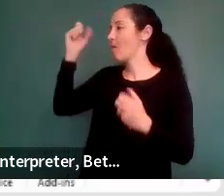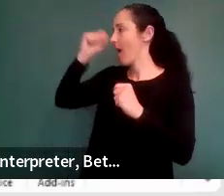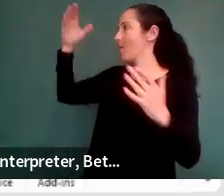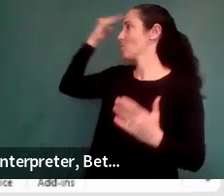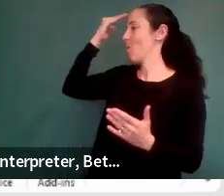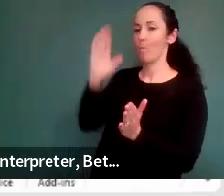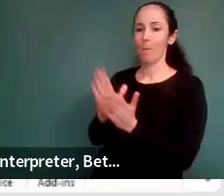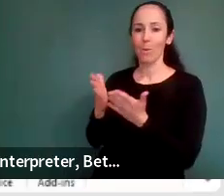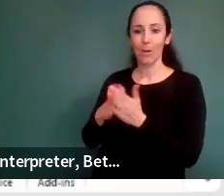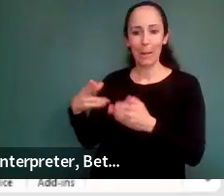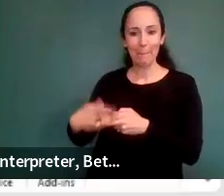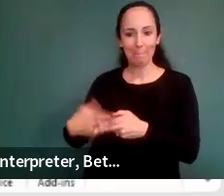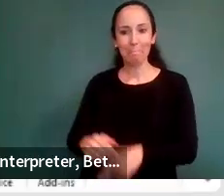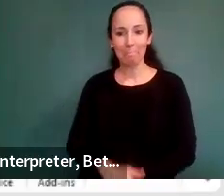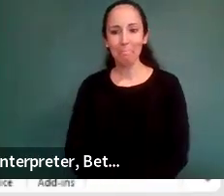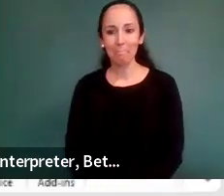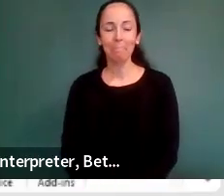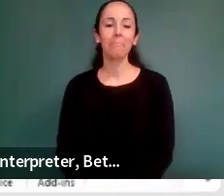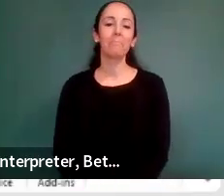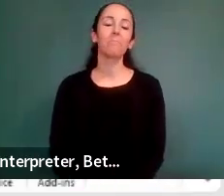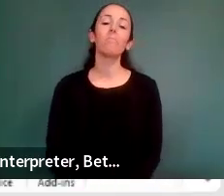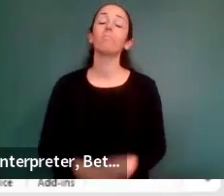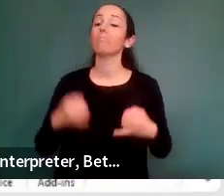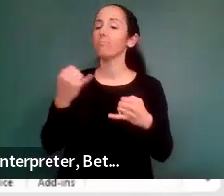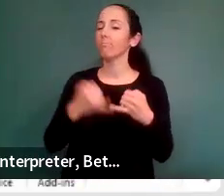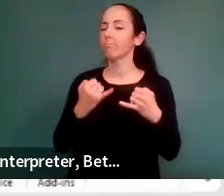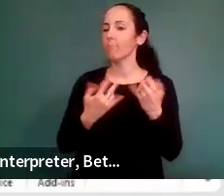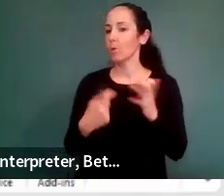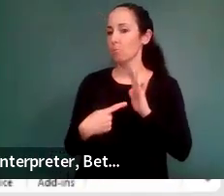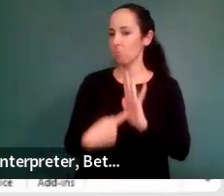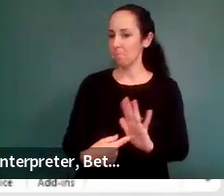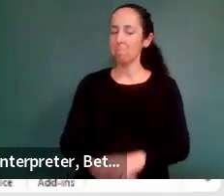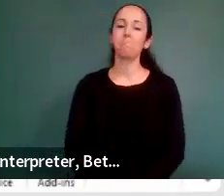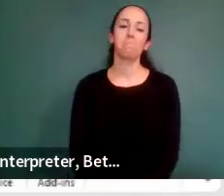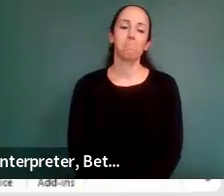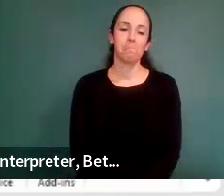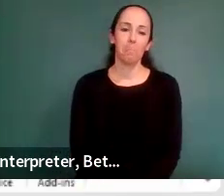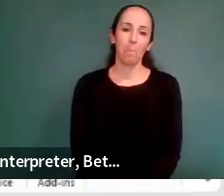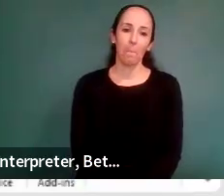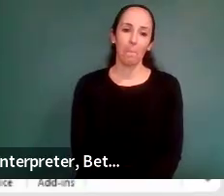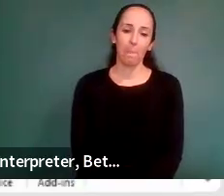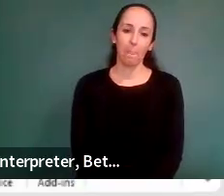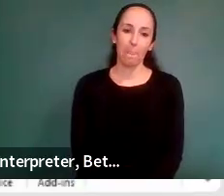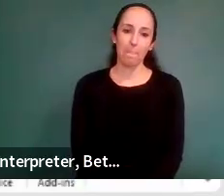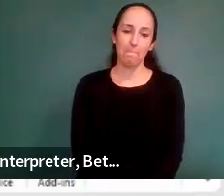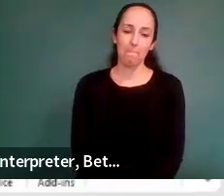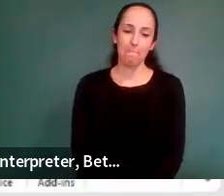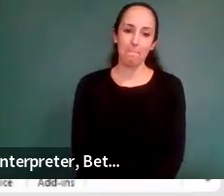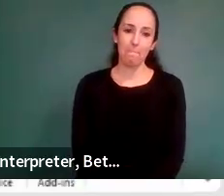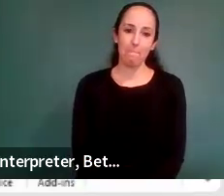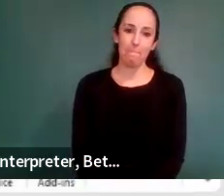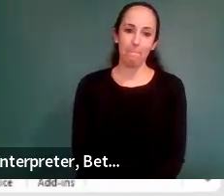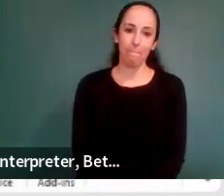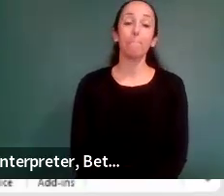address the last thing that I would like to demonstrate here is which is at the top